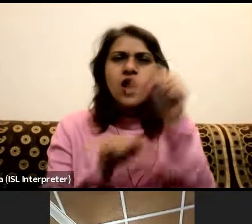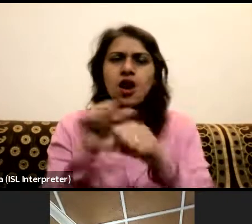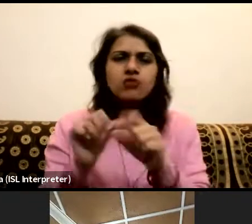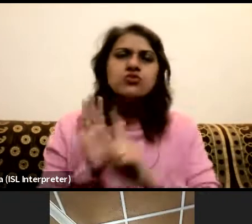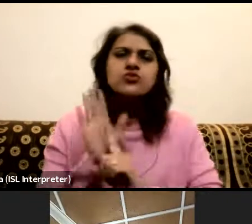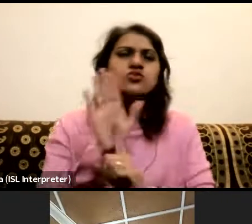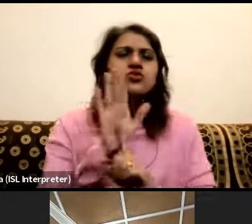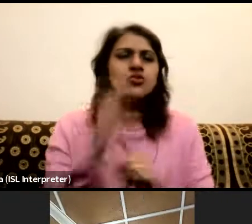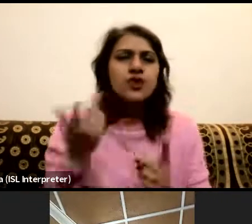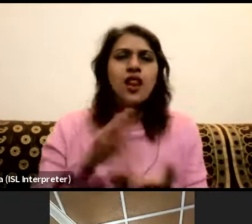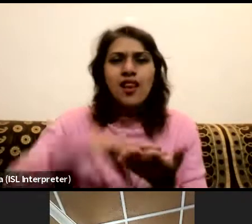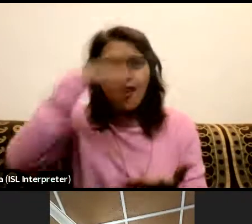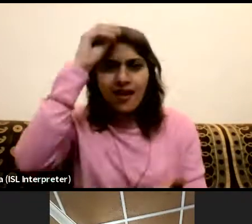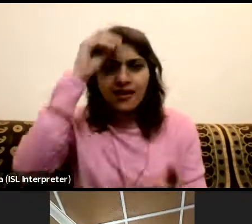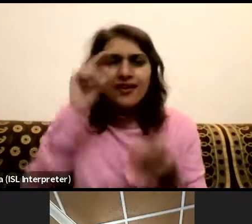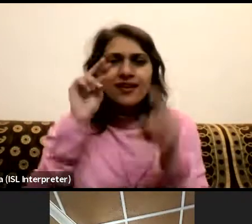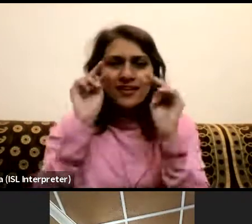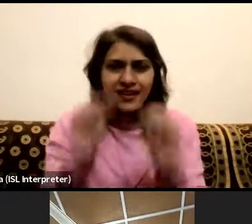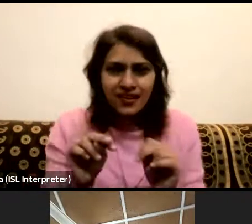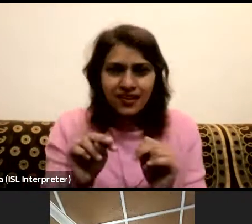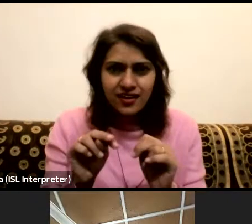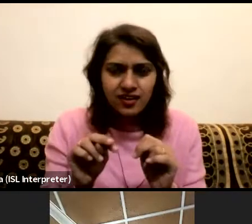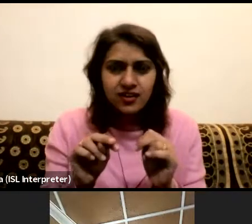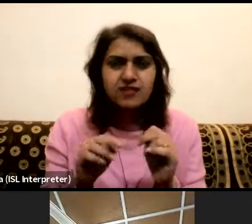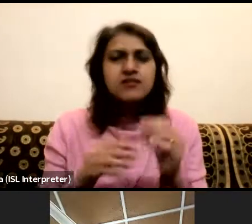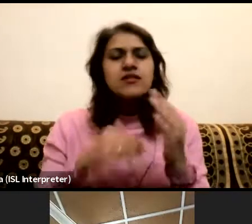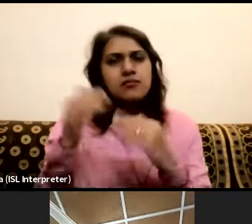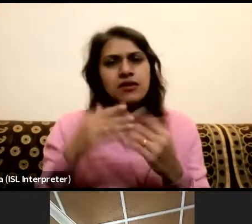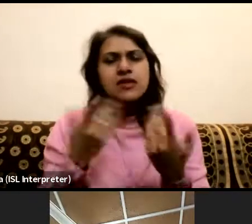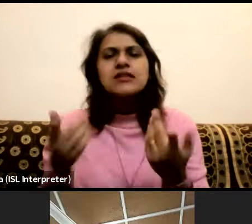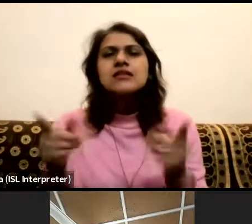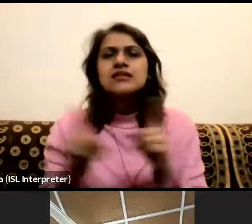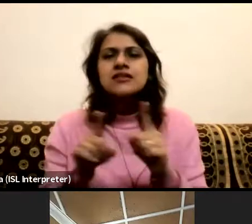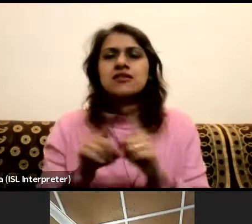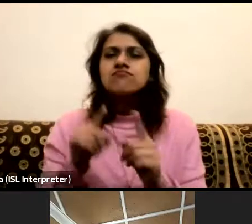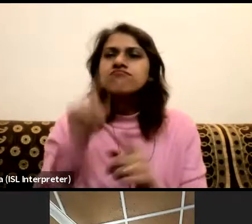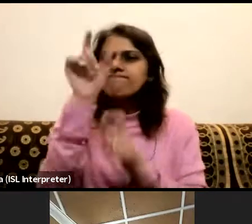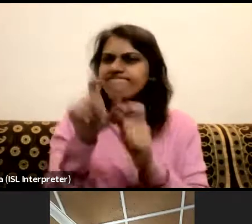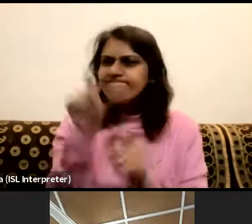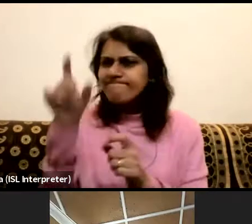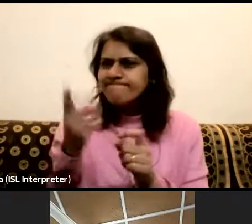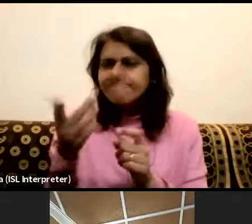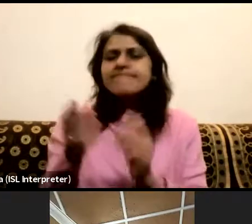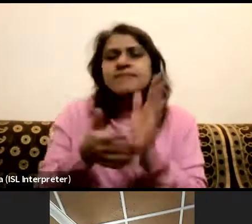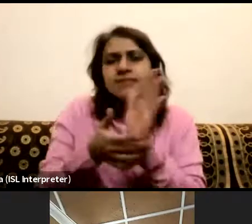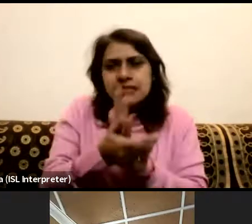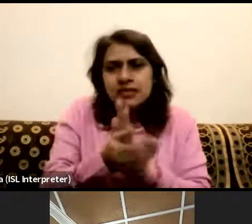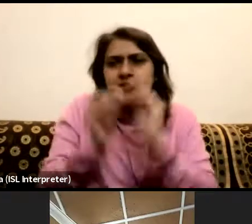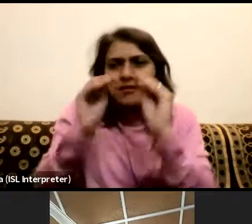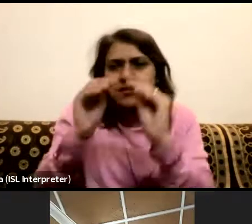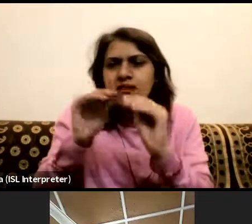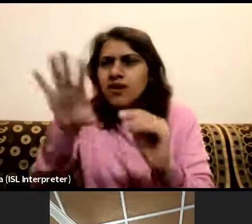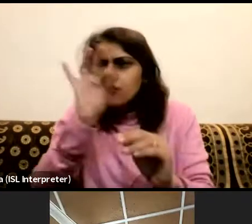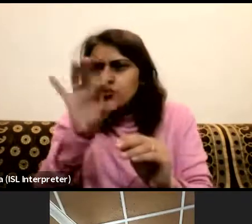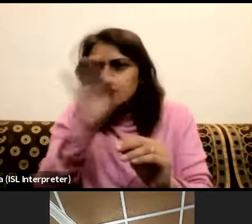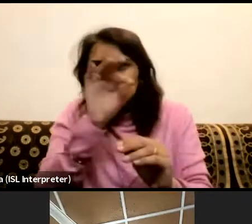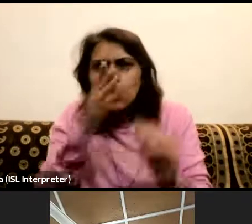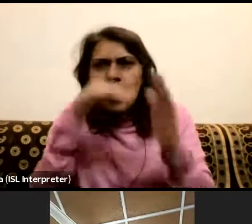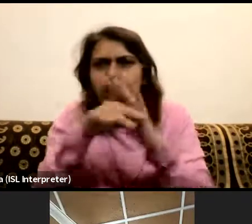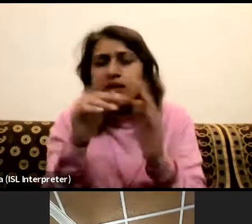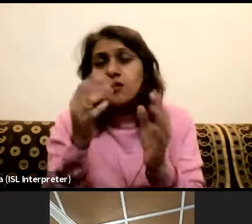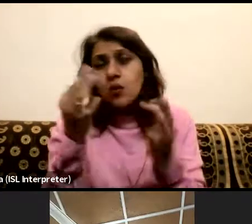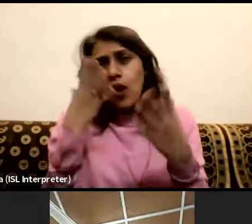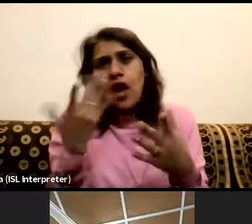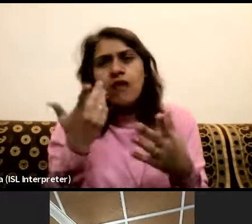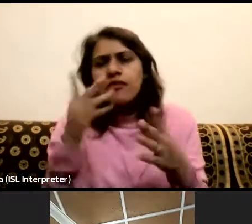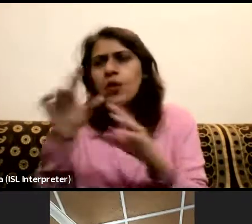the learning needs and build the learning outcomes for these candidates, and then roll out the training programs. So